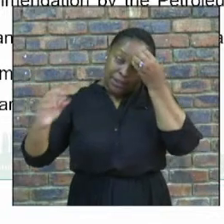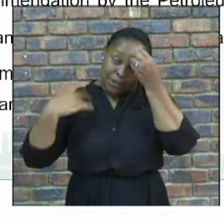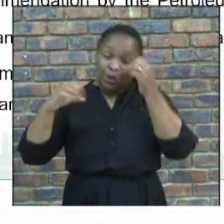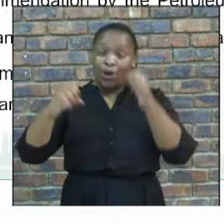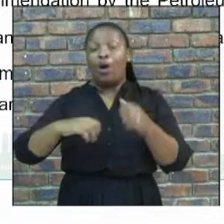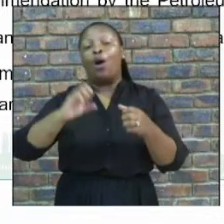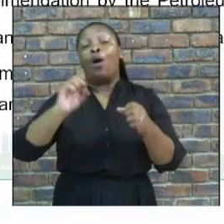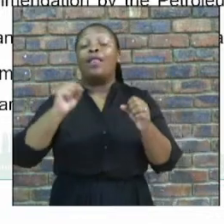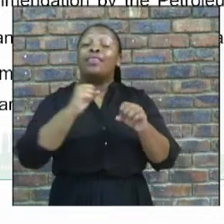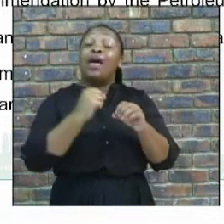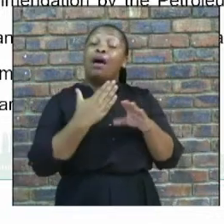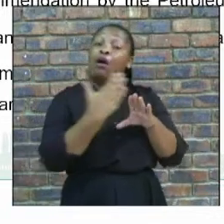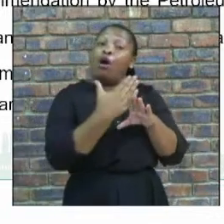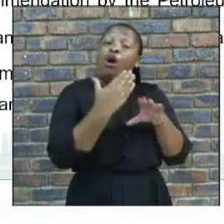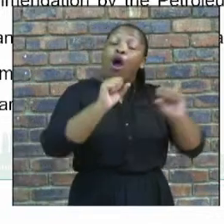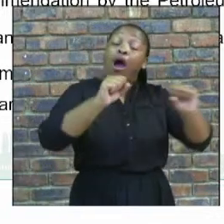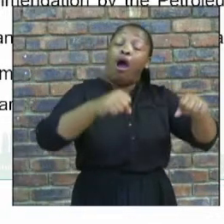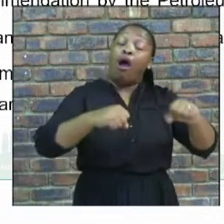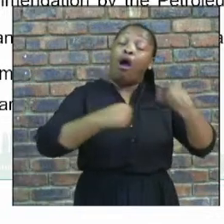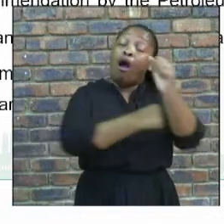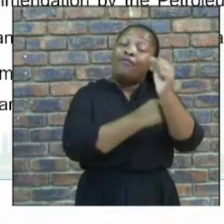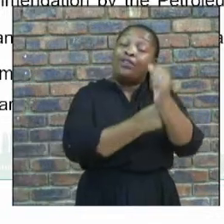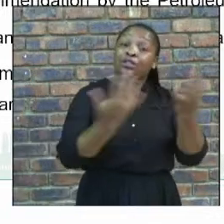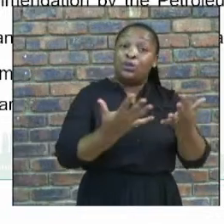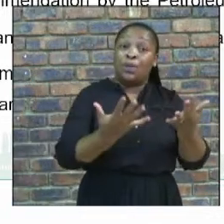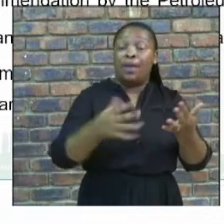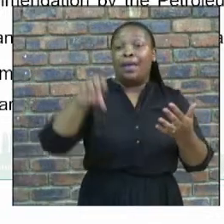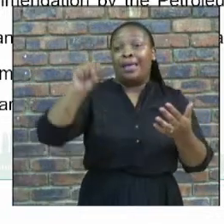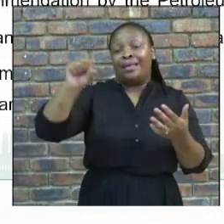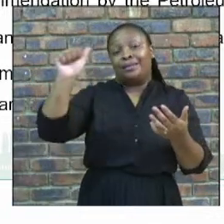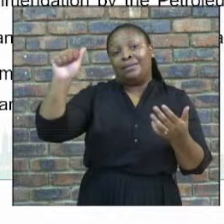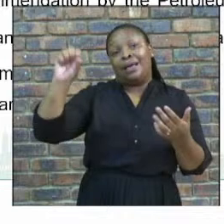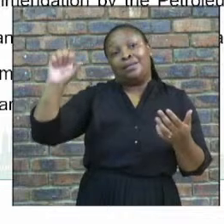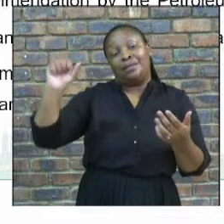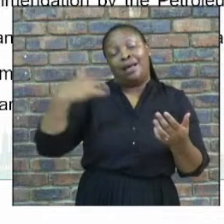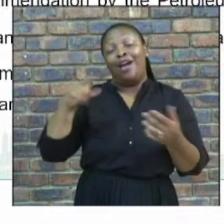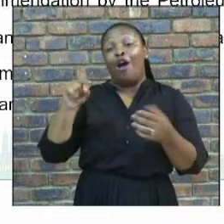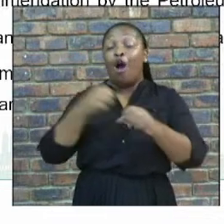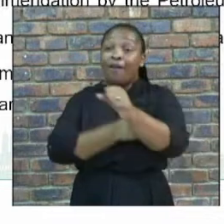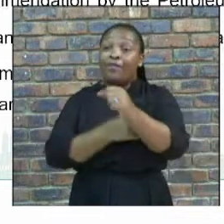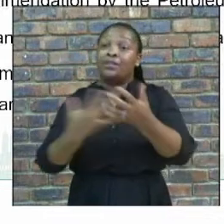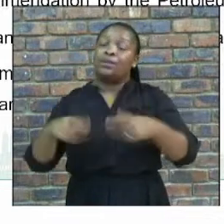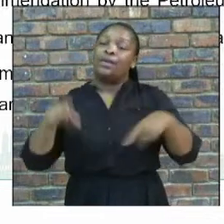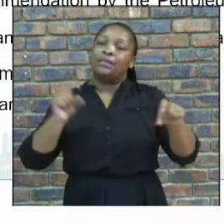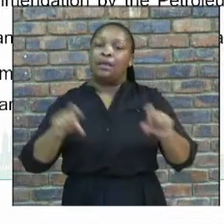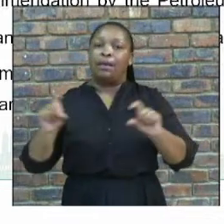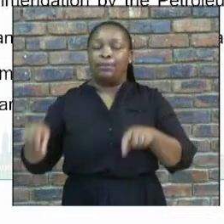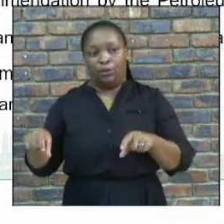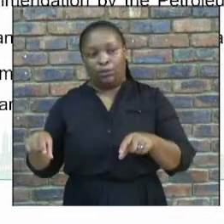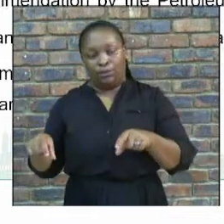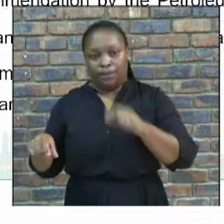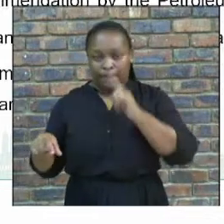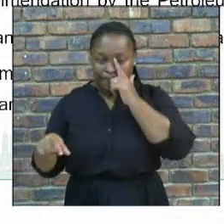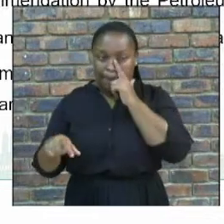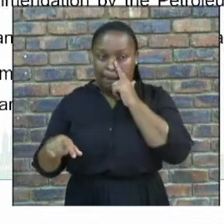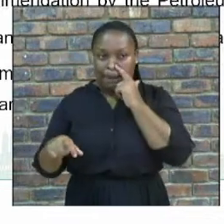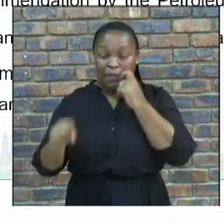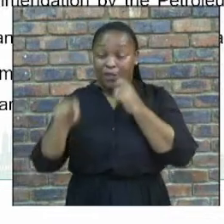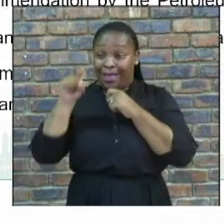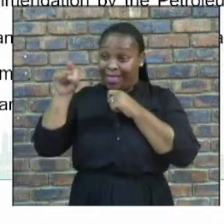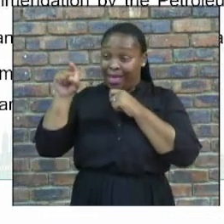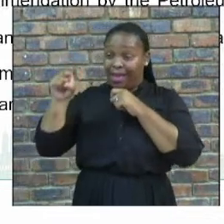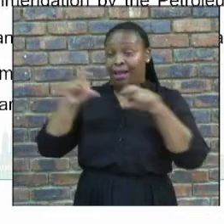is in Cape Town. They are responsible for administering the